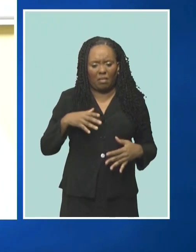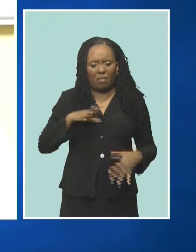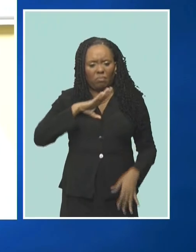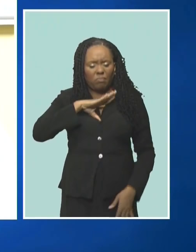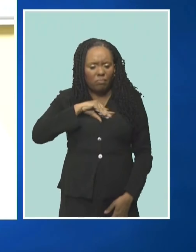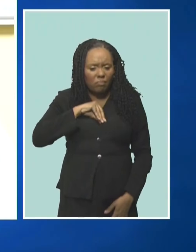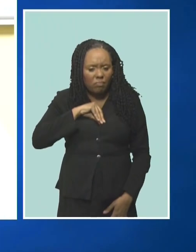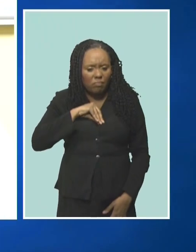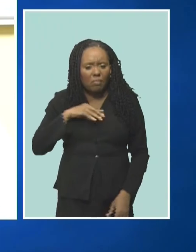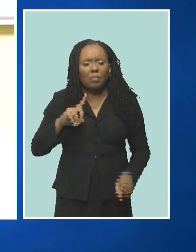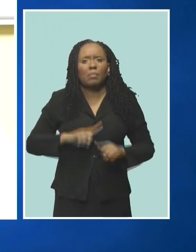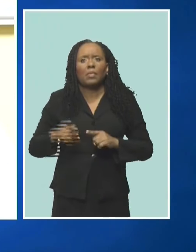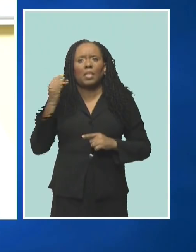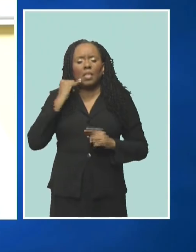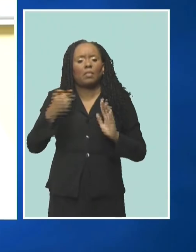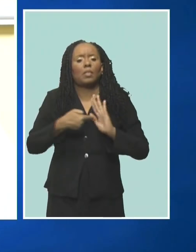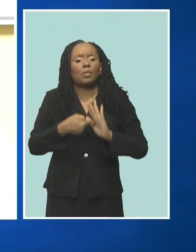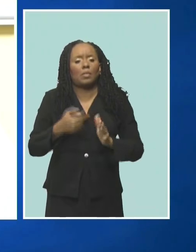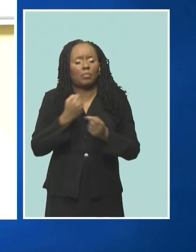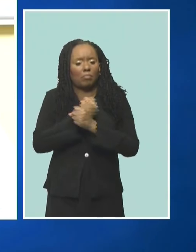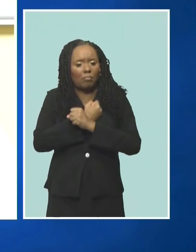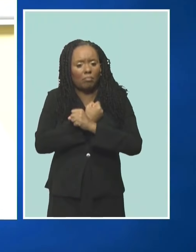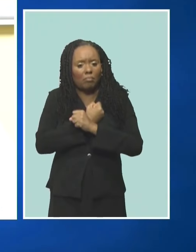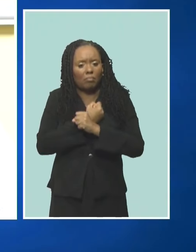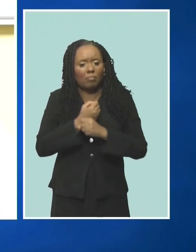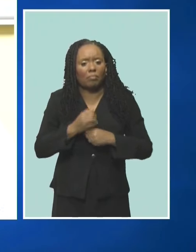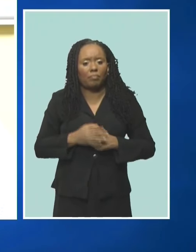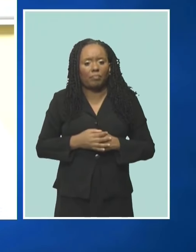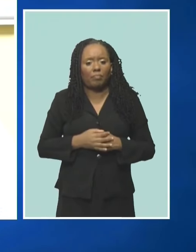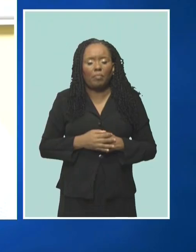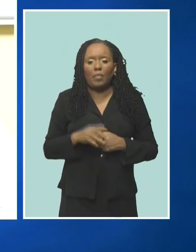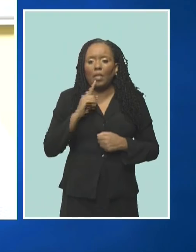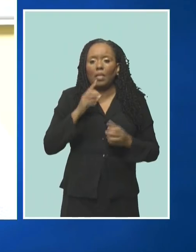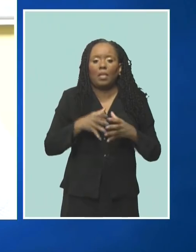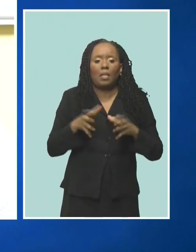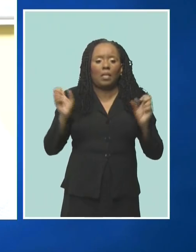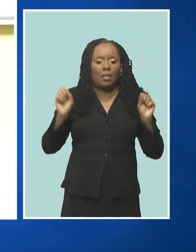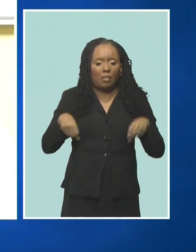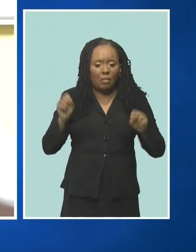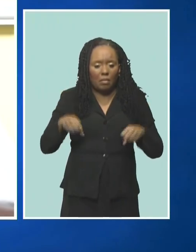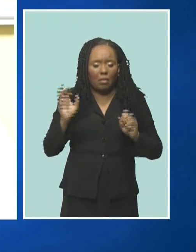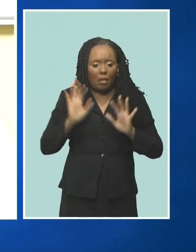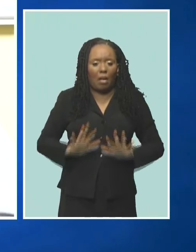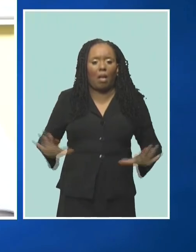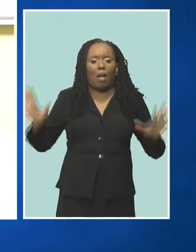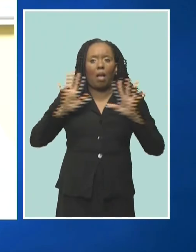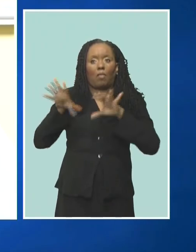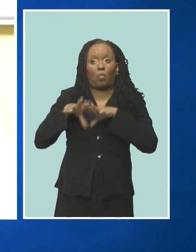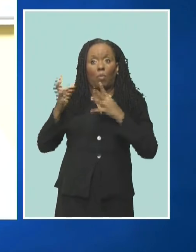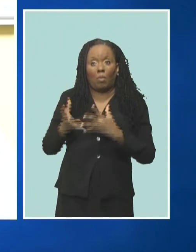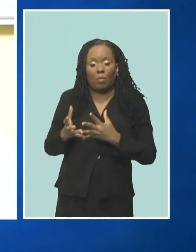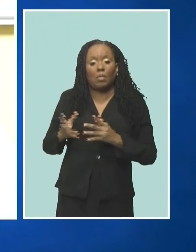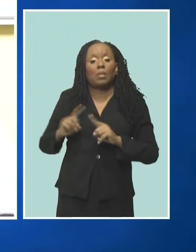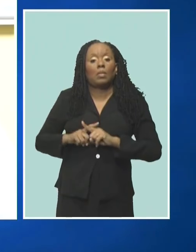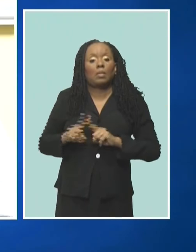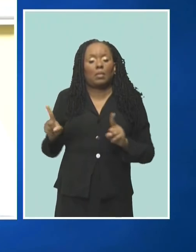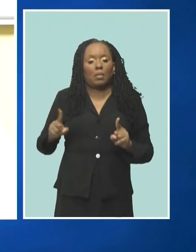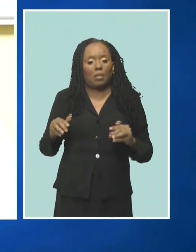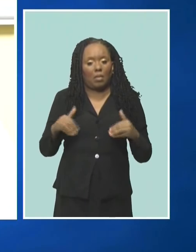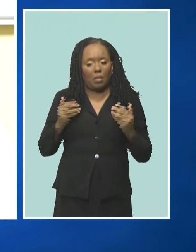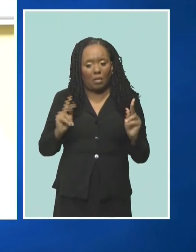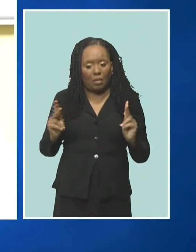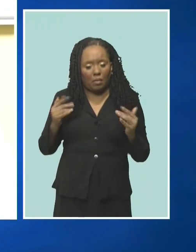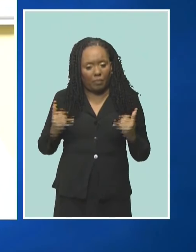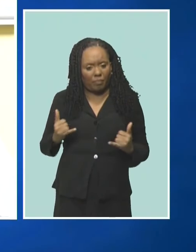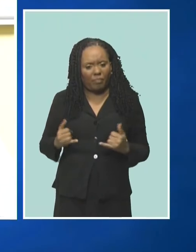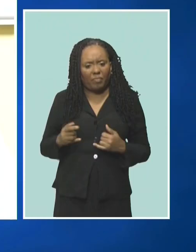that nest of love, that potential shines through. There's tremendous potential around the world, but if we can get our young people to know, and that's why I commend this